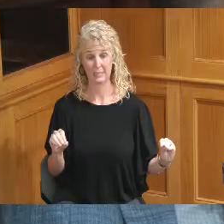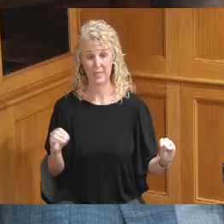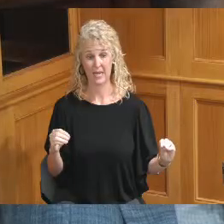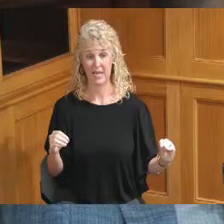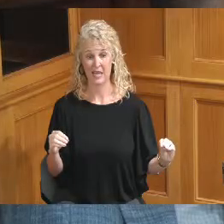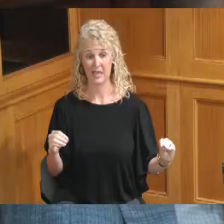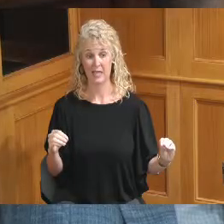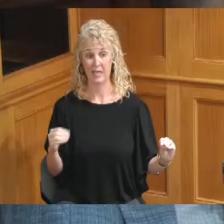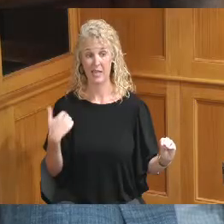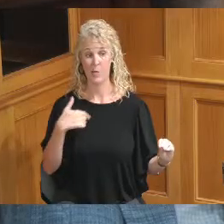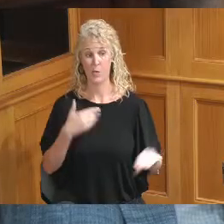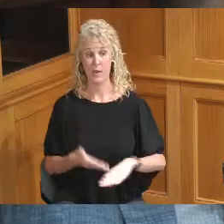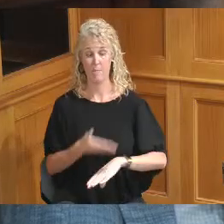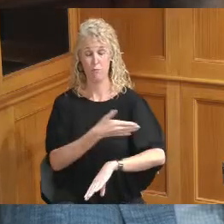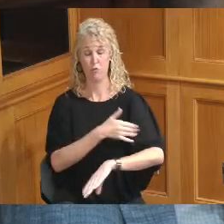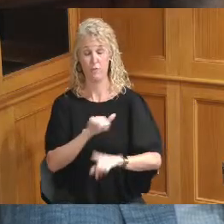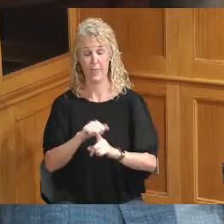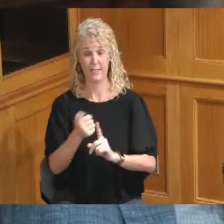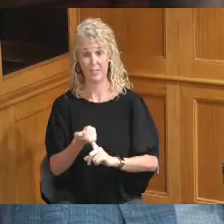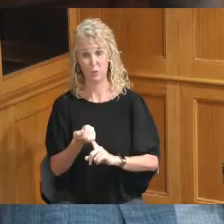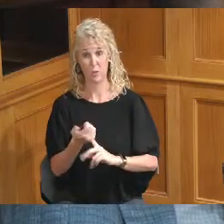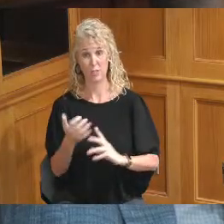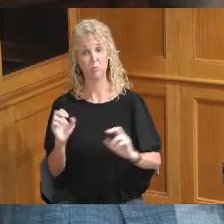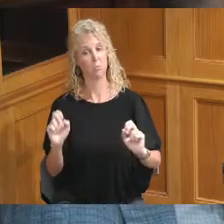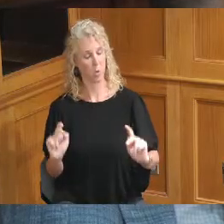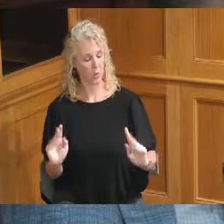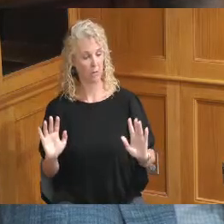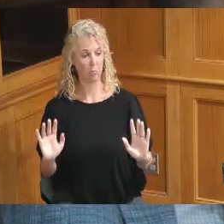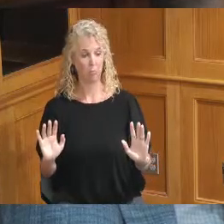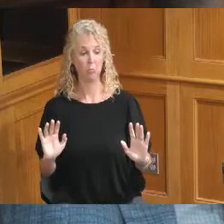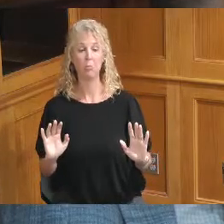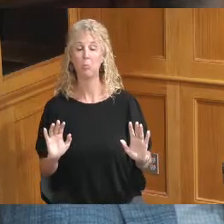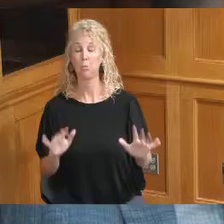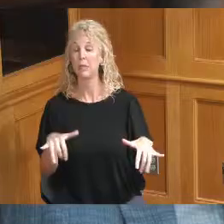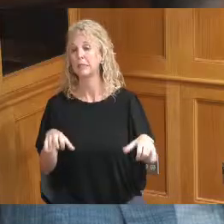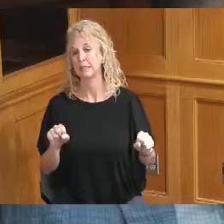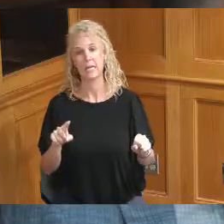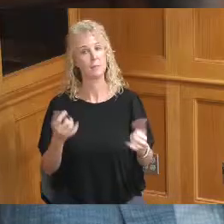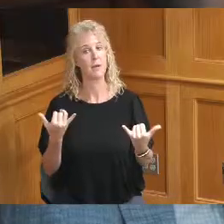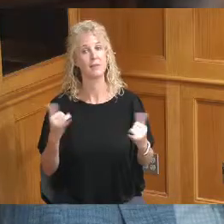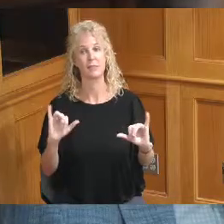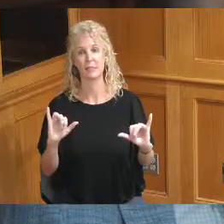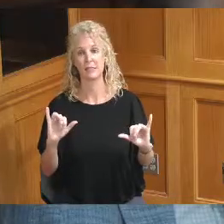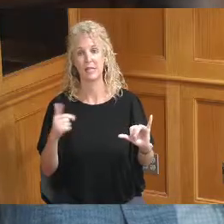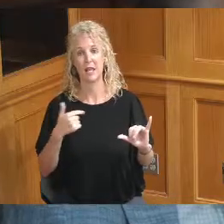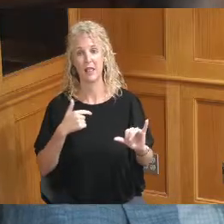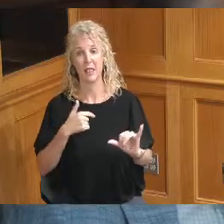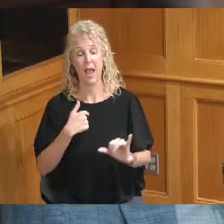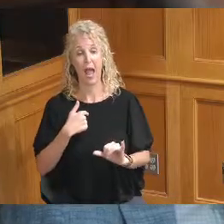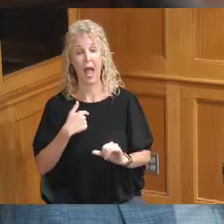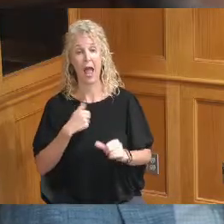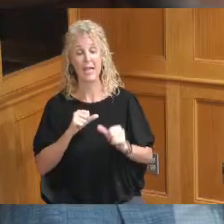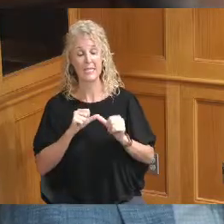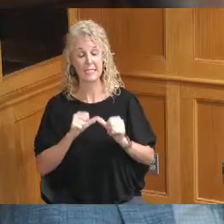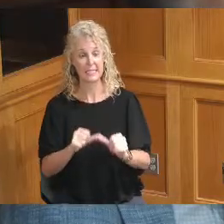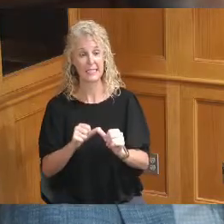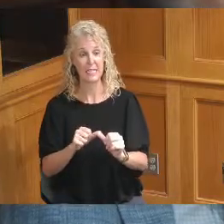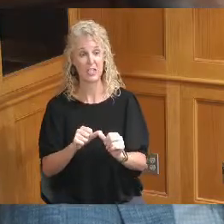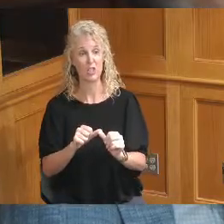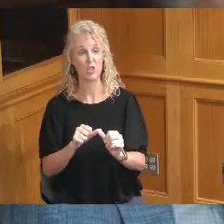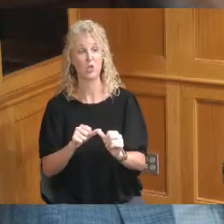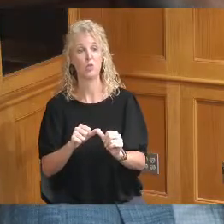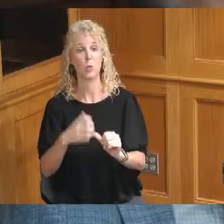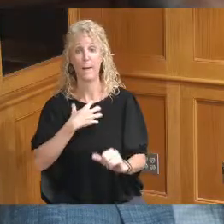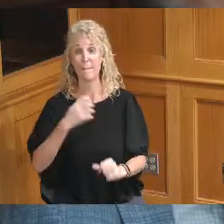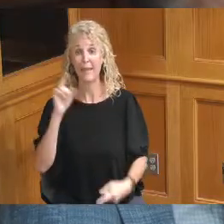of. But I'm going to keep pushing until we get the actual lease where I can